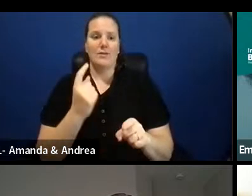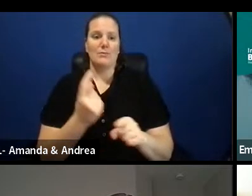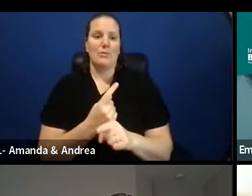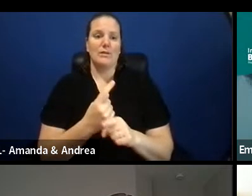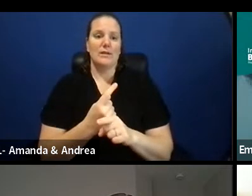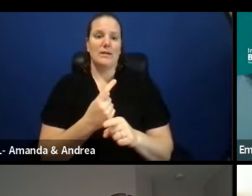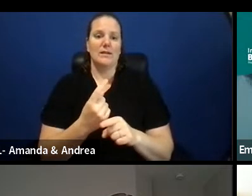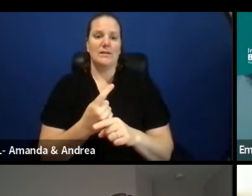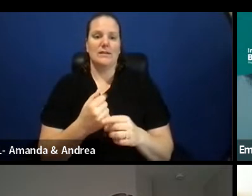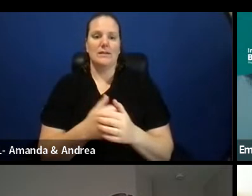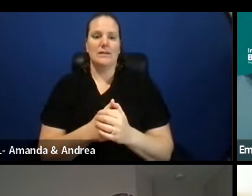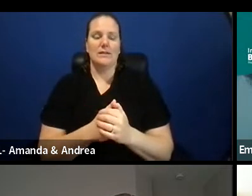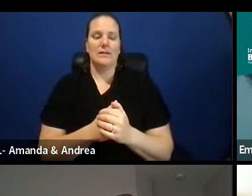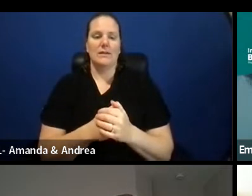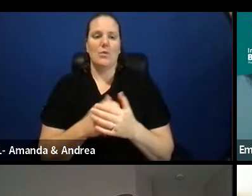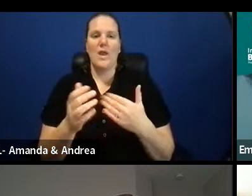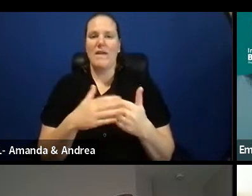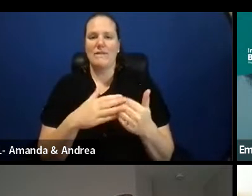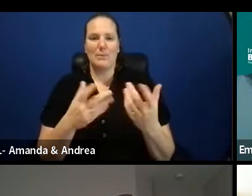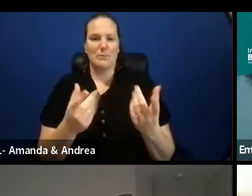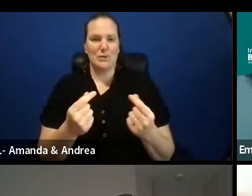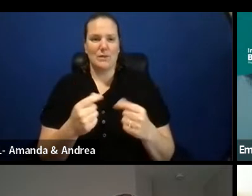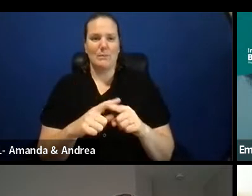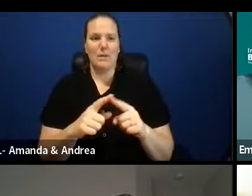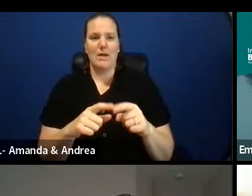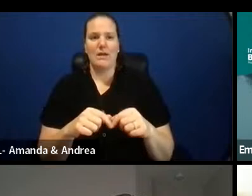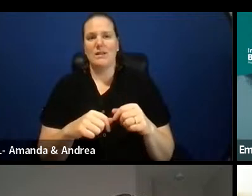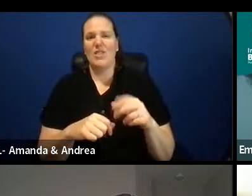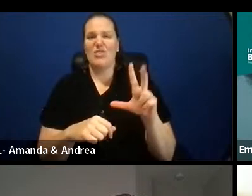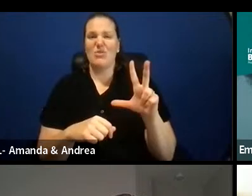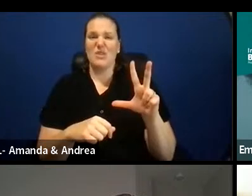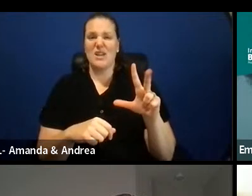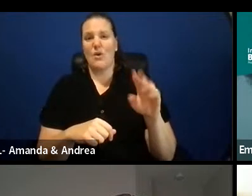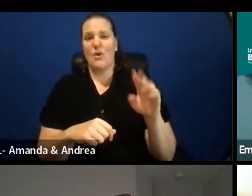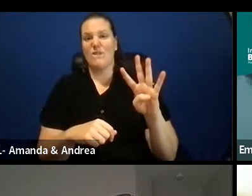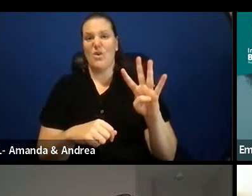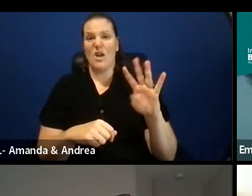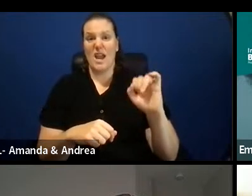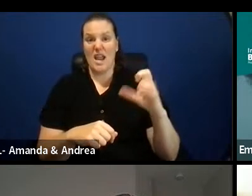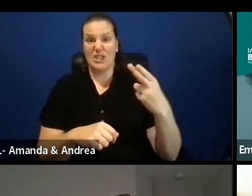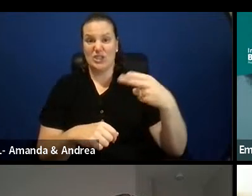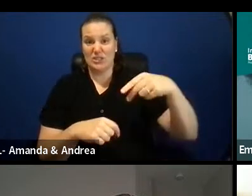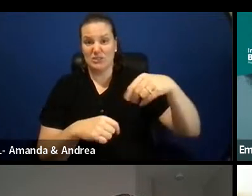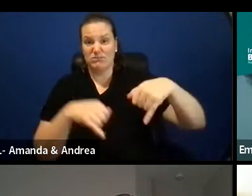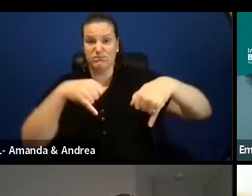Or whatever it is I'm doing, but they have to be at least 3.5, 4 inches high.